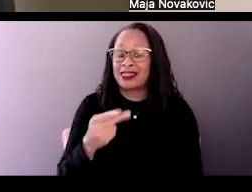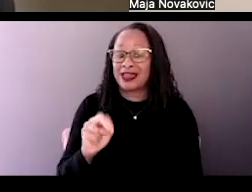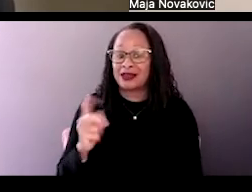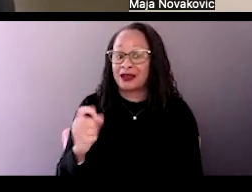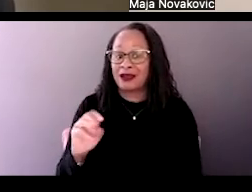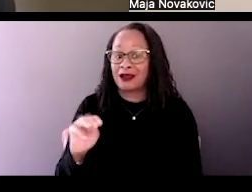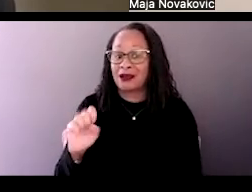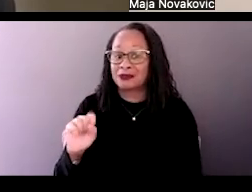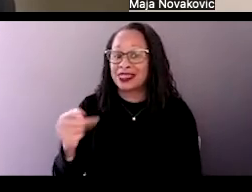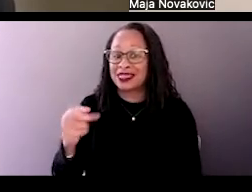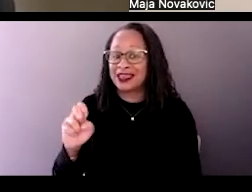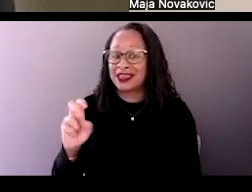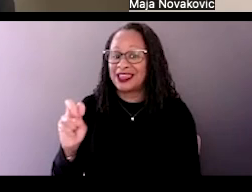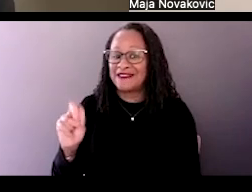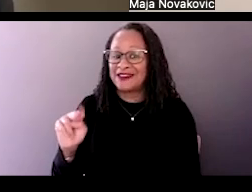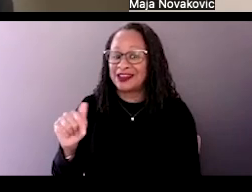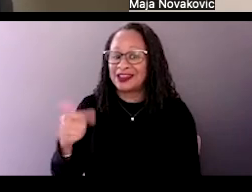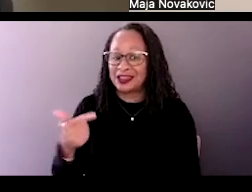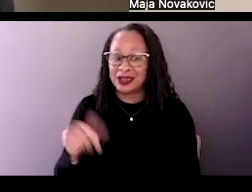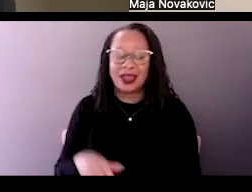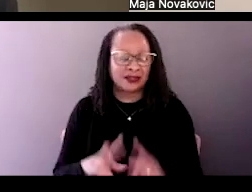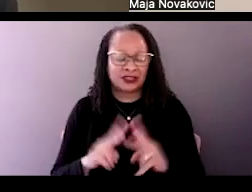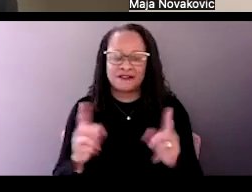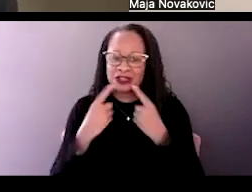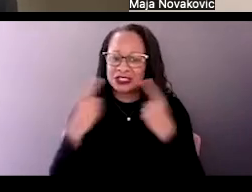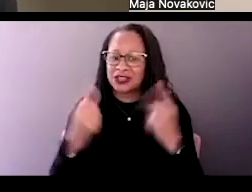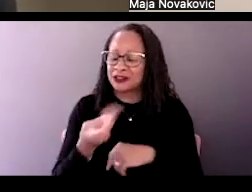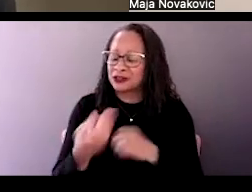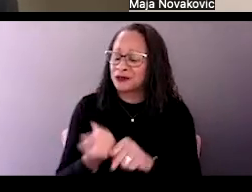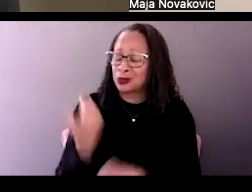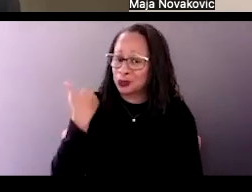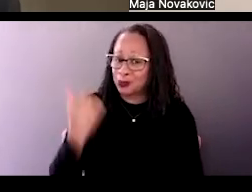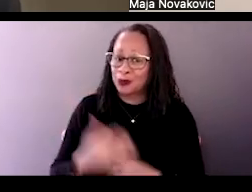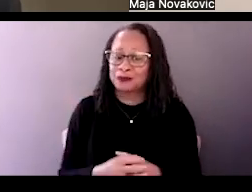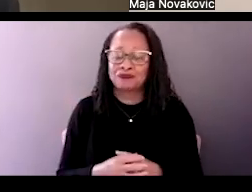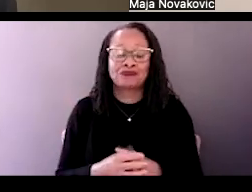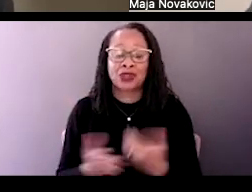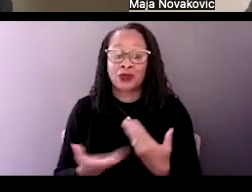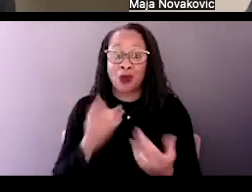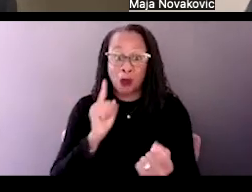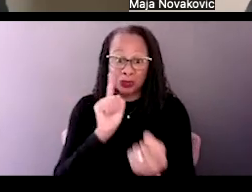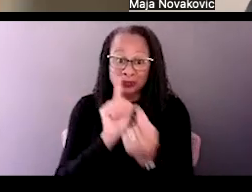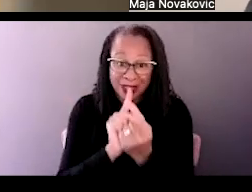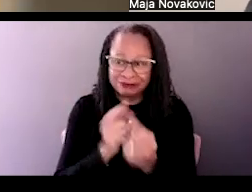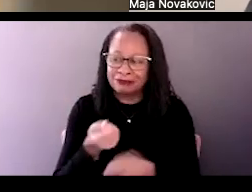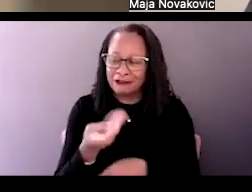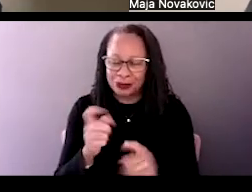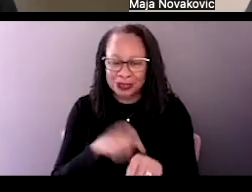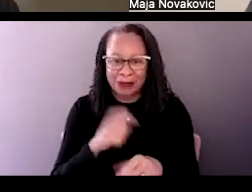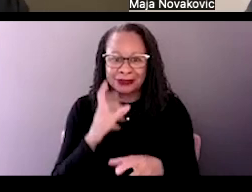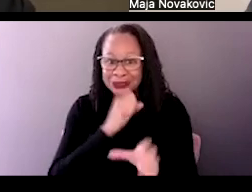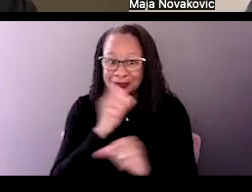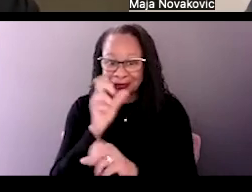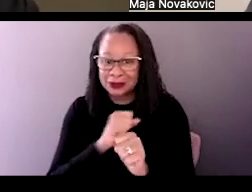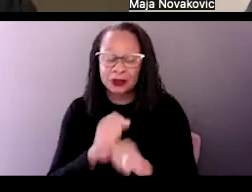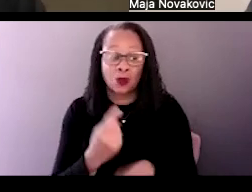such a wonderful festival run a number of years ago. We've almost met a couple times, once in